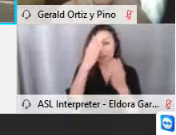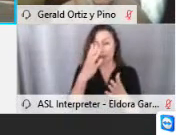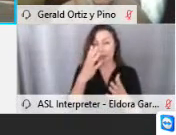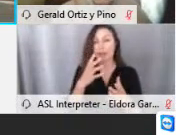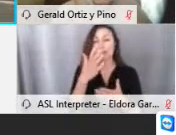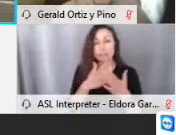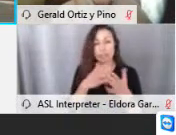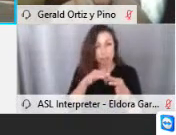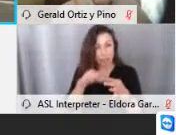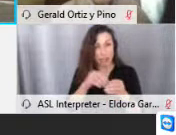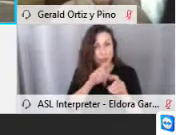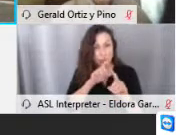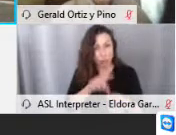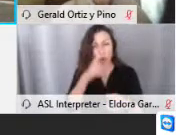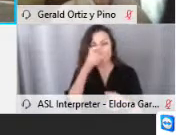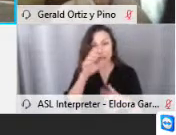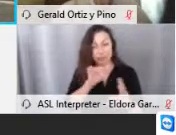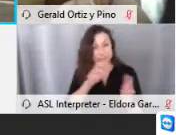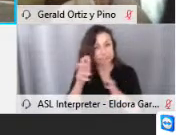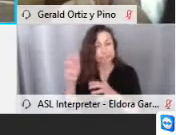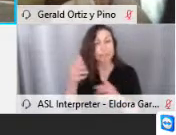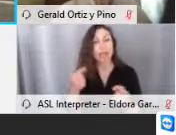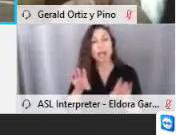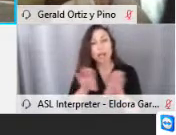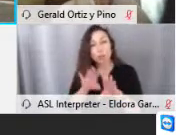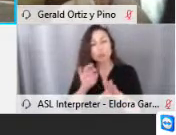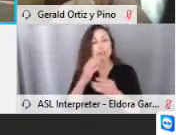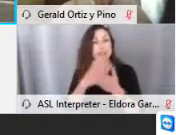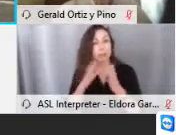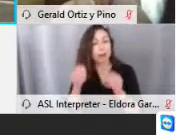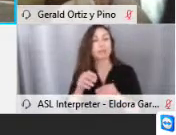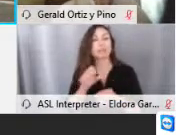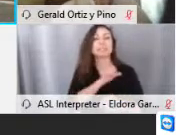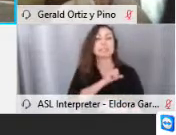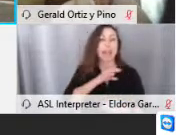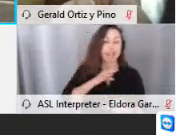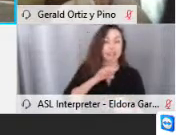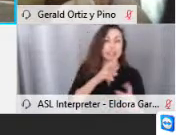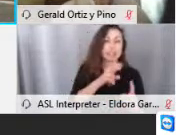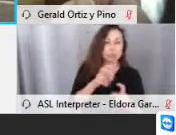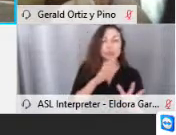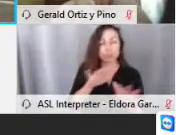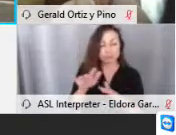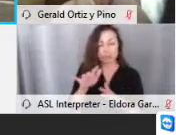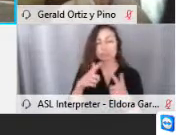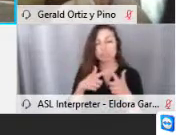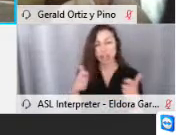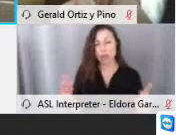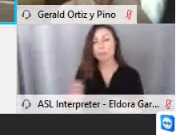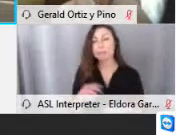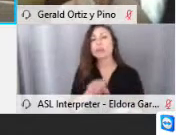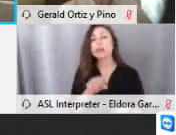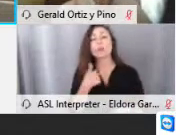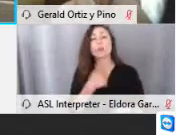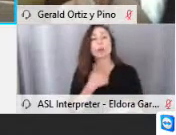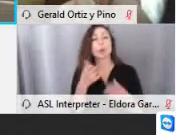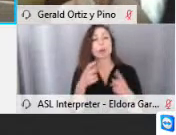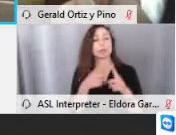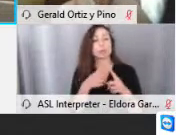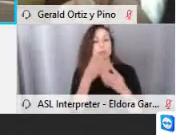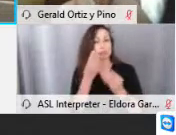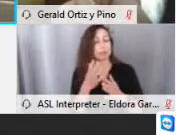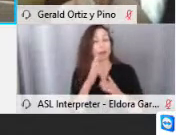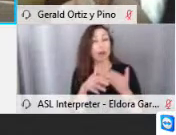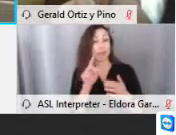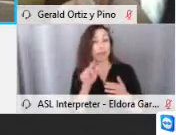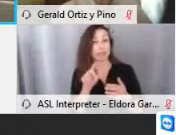There's delays in reporting due to disruptions, closures in offices, staffing, et cetera. So we just want to caveat all the